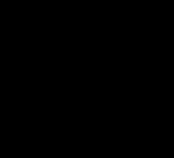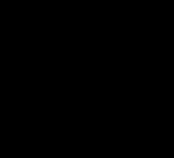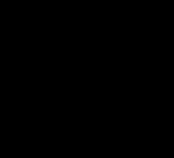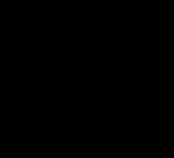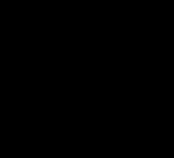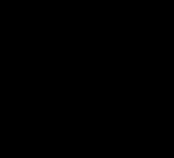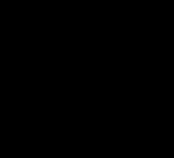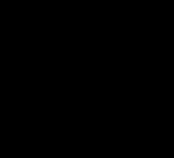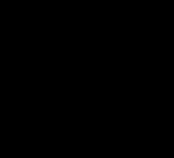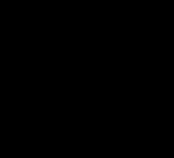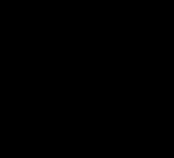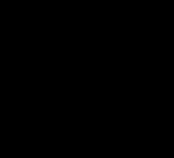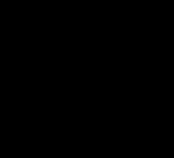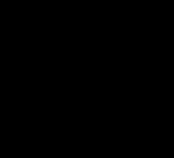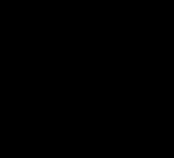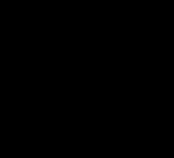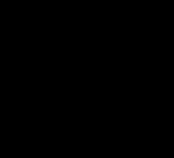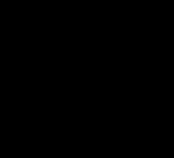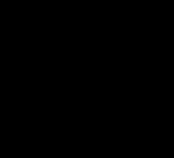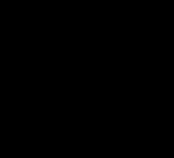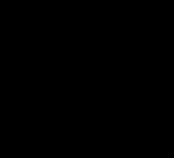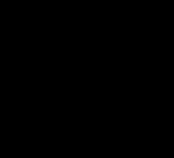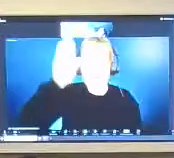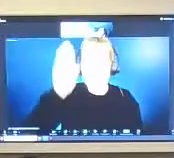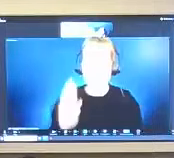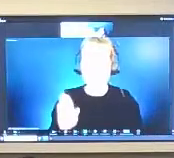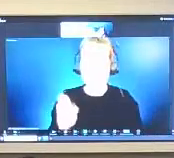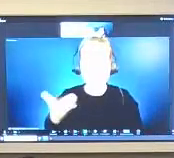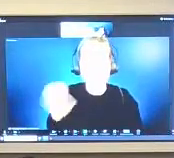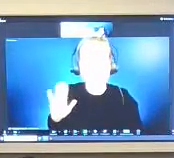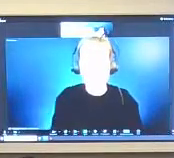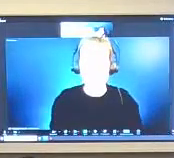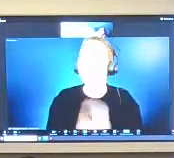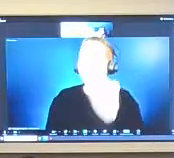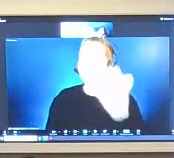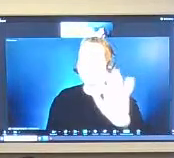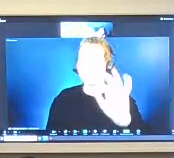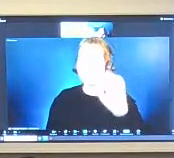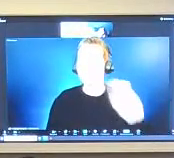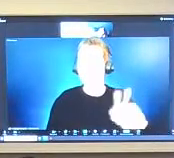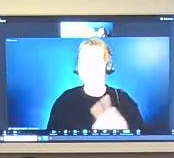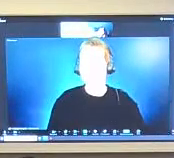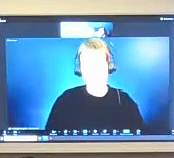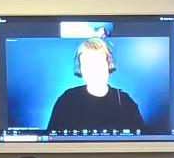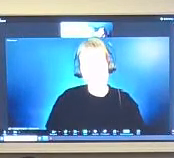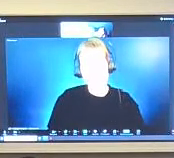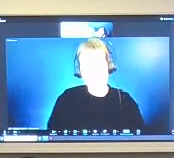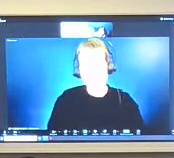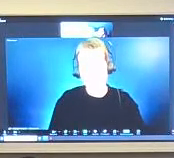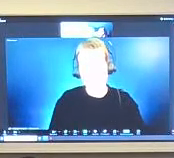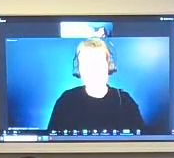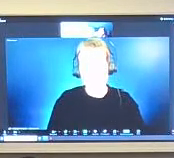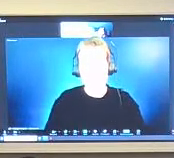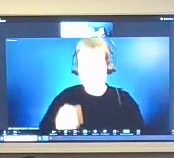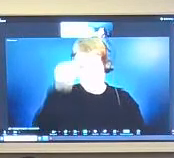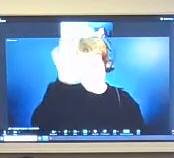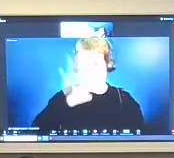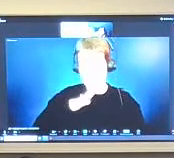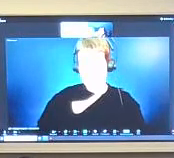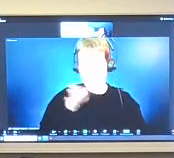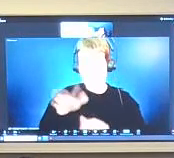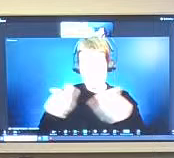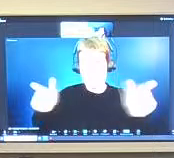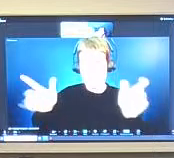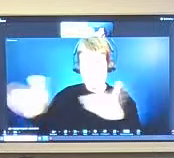have. No, I'm sorry, I forgot to put my hand down. Okay. There. So one for me is the intersection of Bees